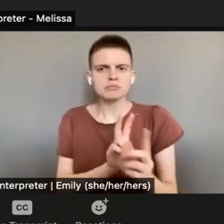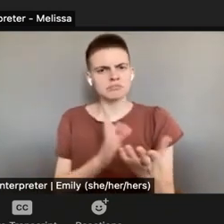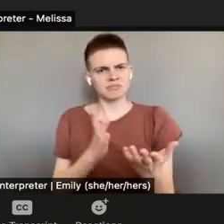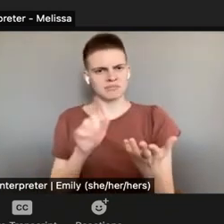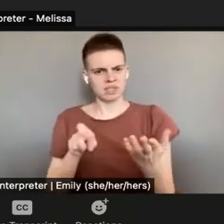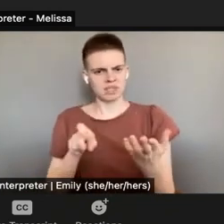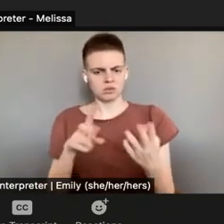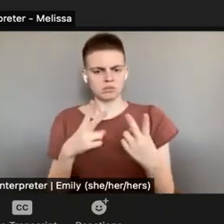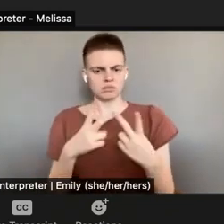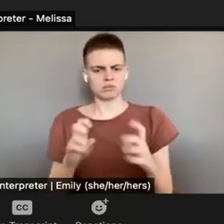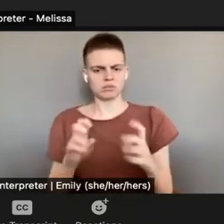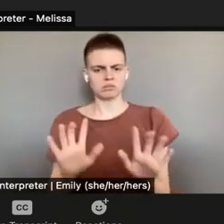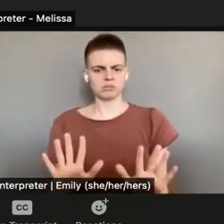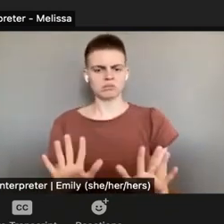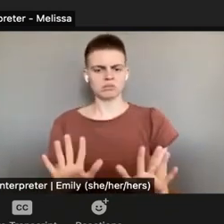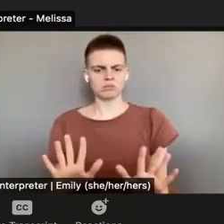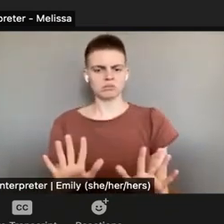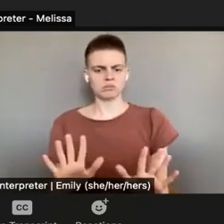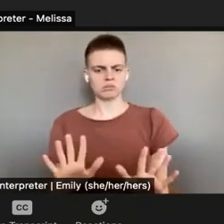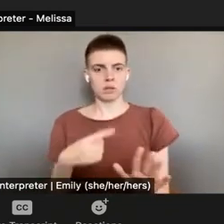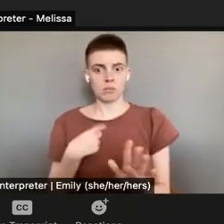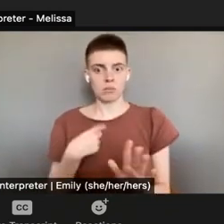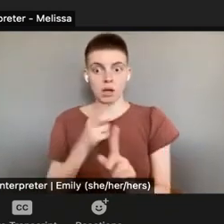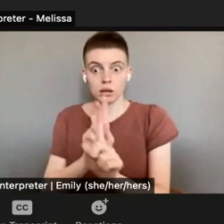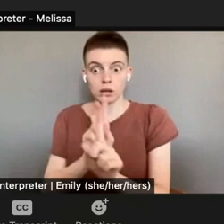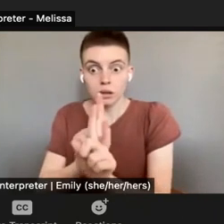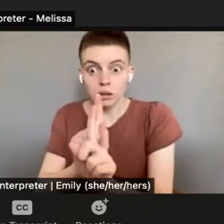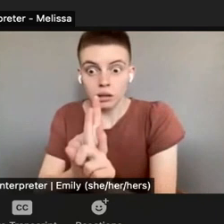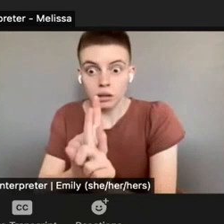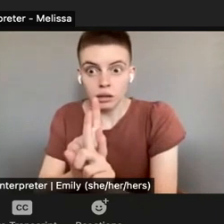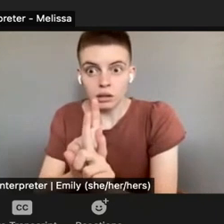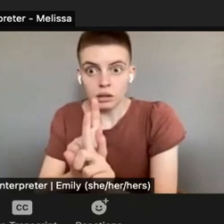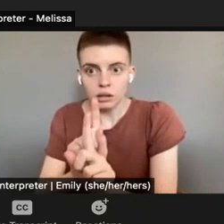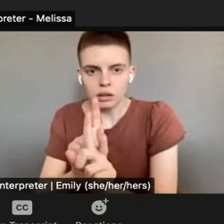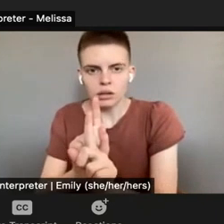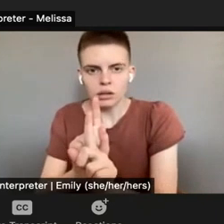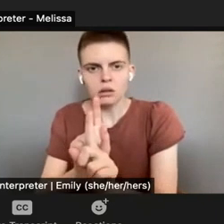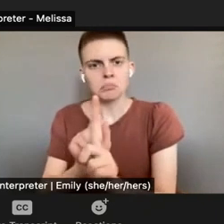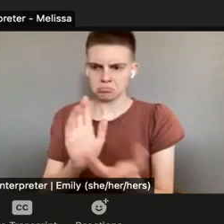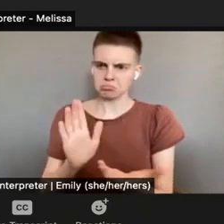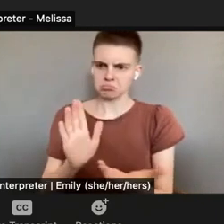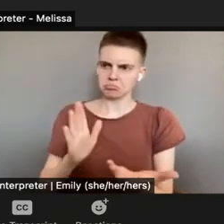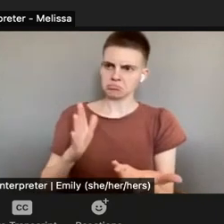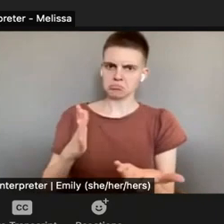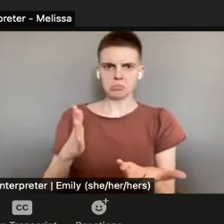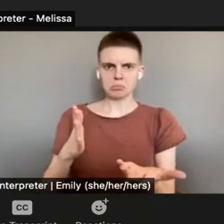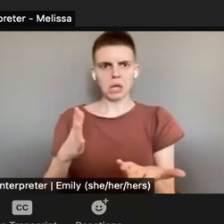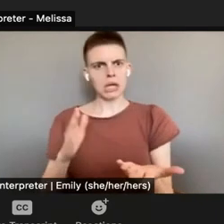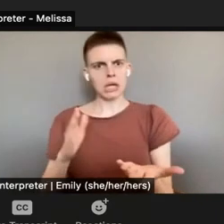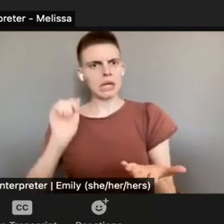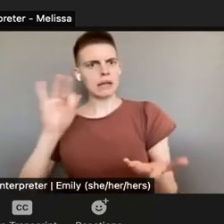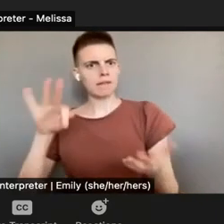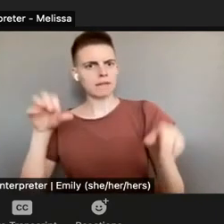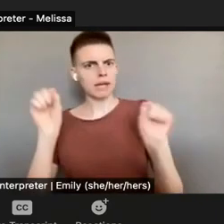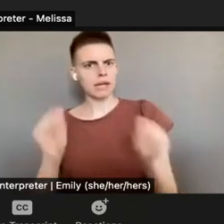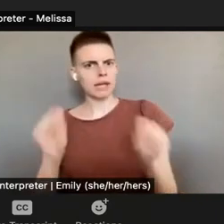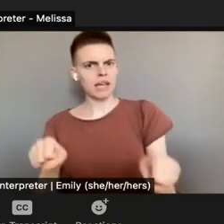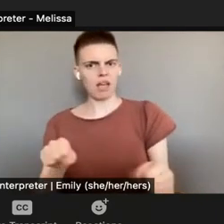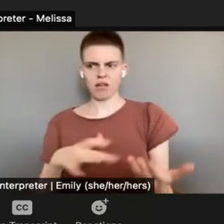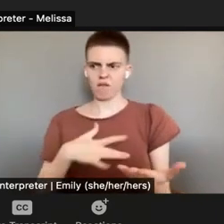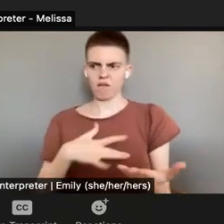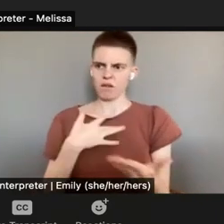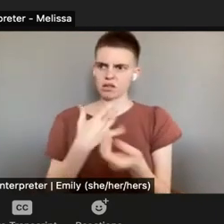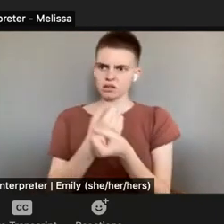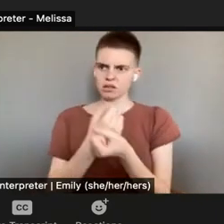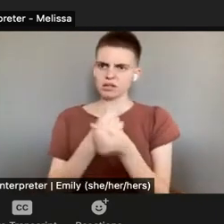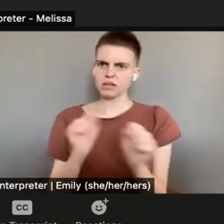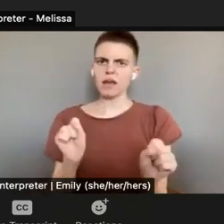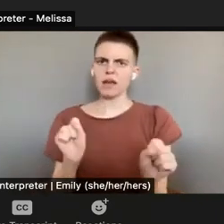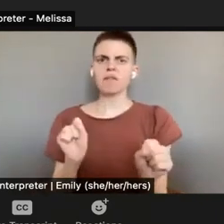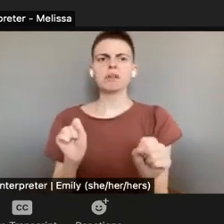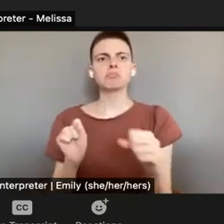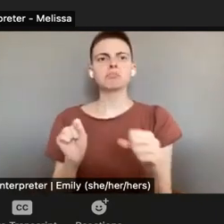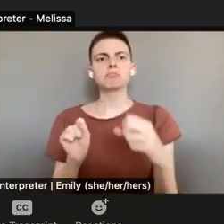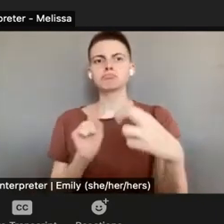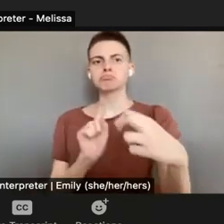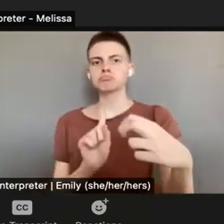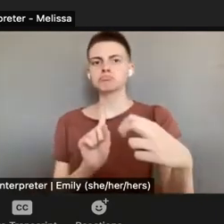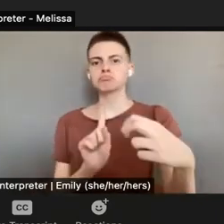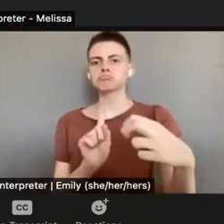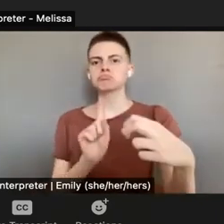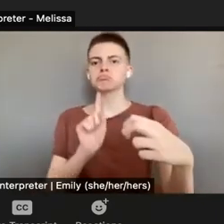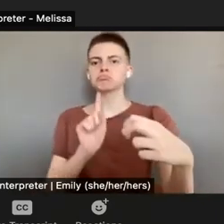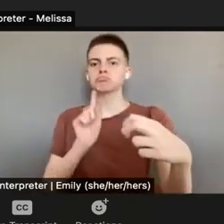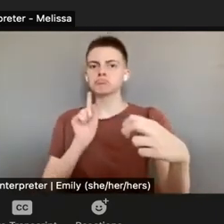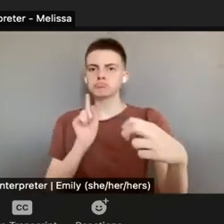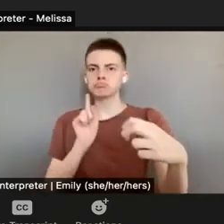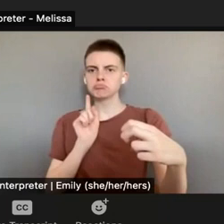distance is between ourselves and the child. And if it's safe to be a little further away, try to, set